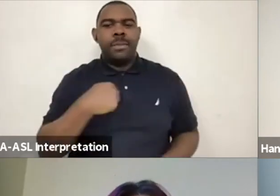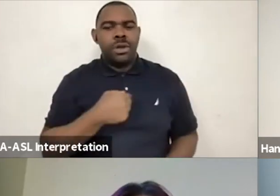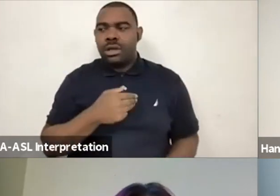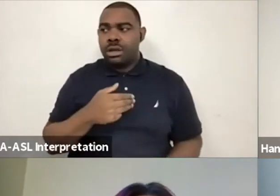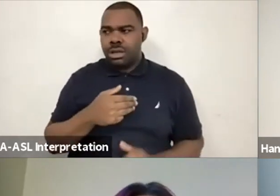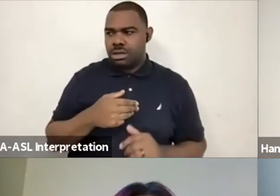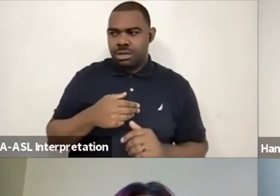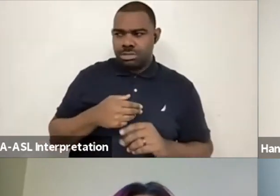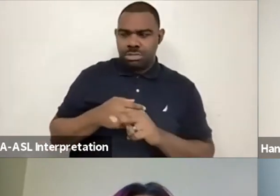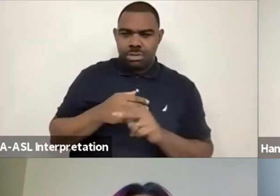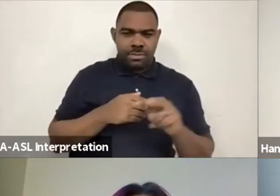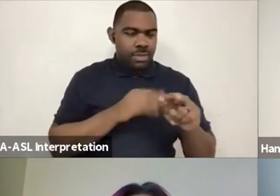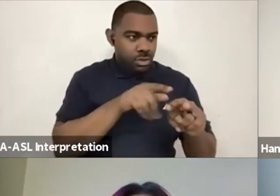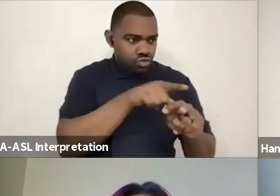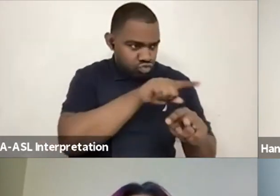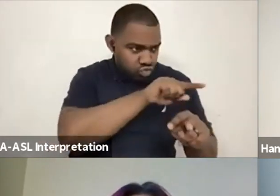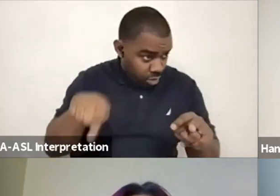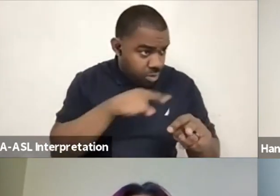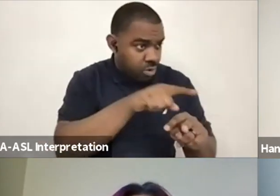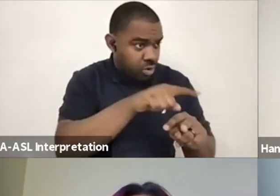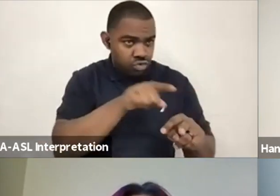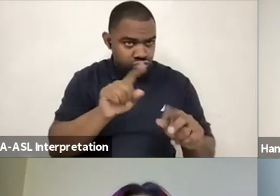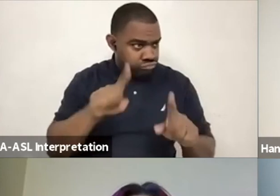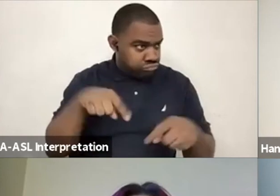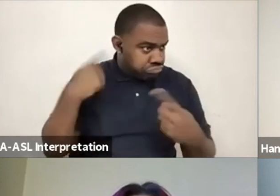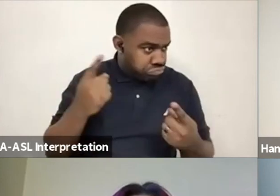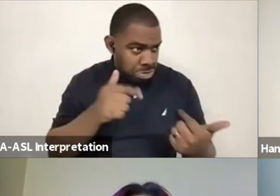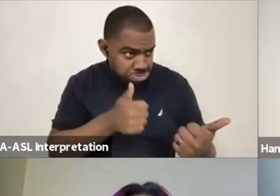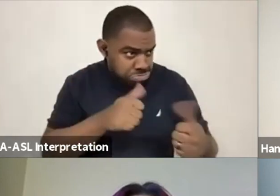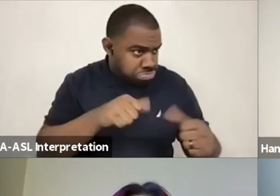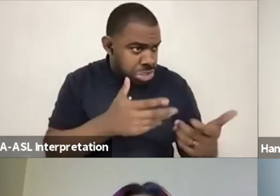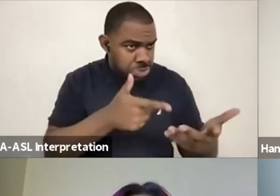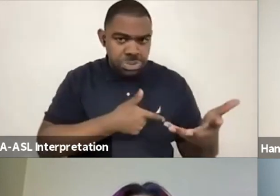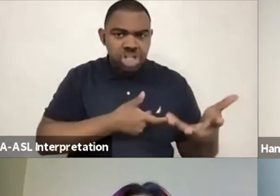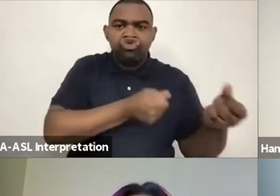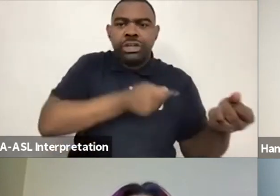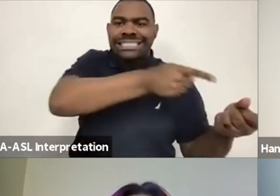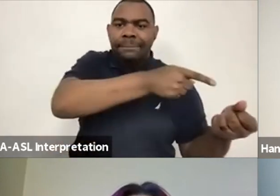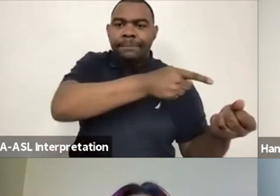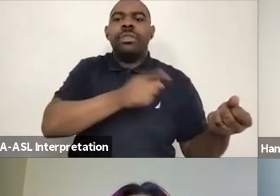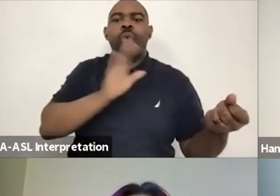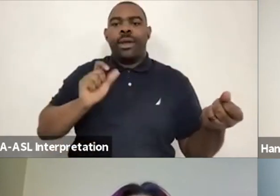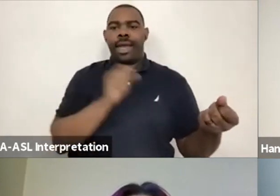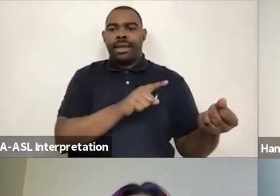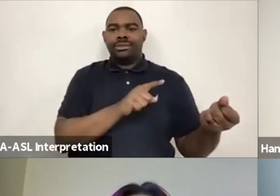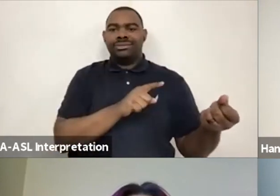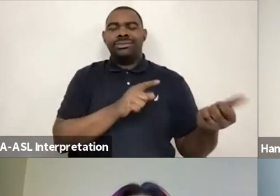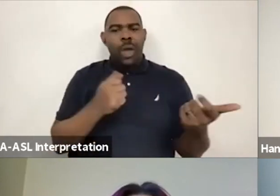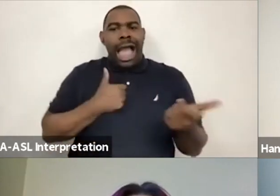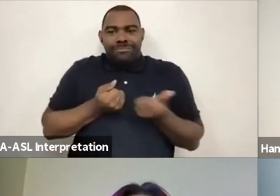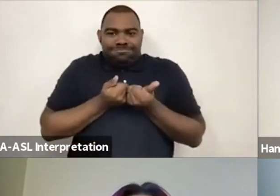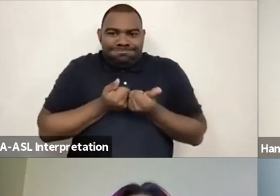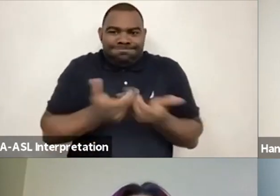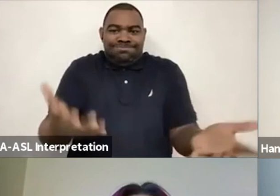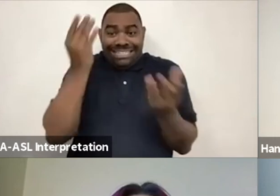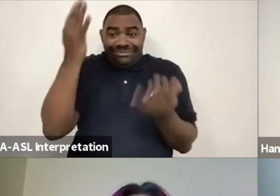a while, right? Somebody that they know and trust. So yeah, I provide all the information that Danielle